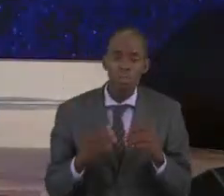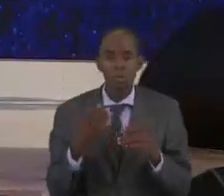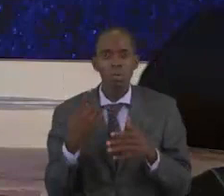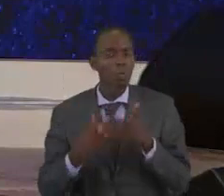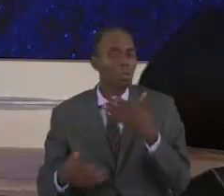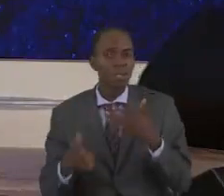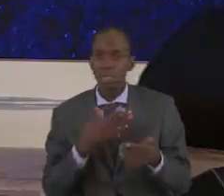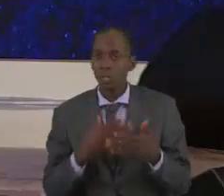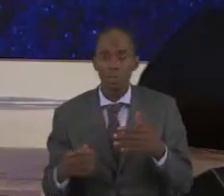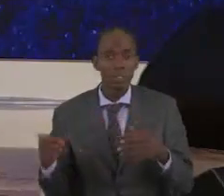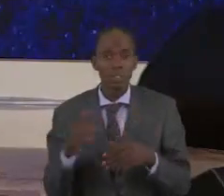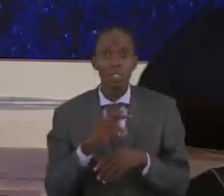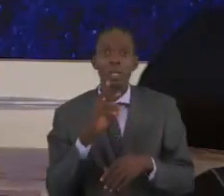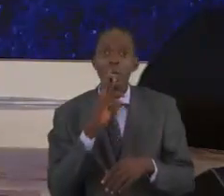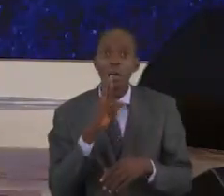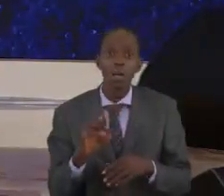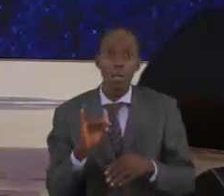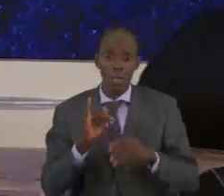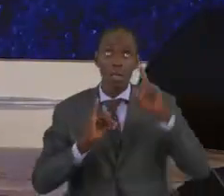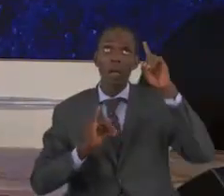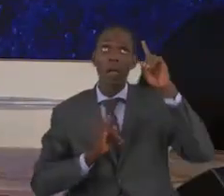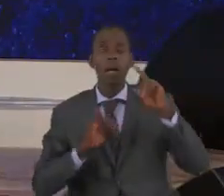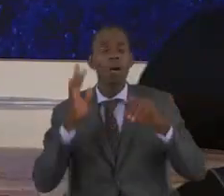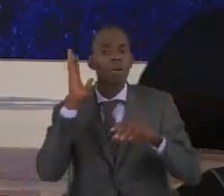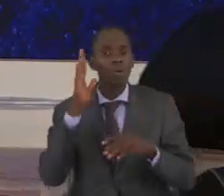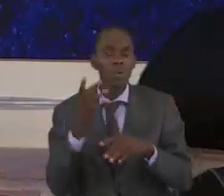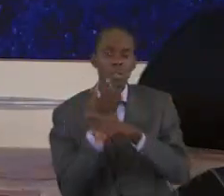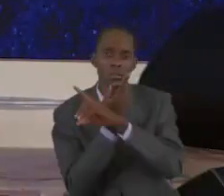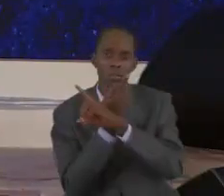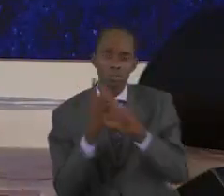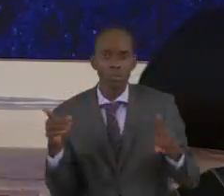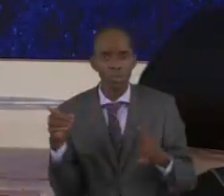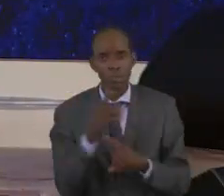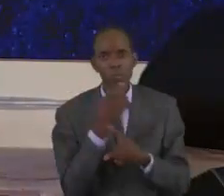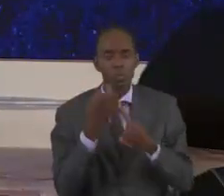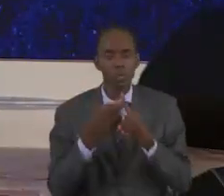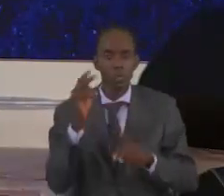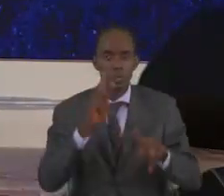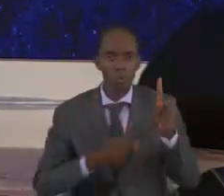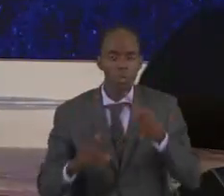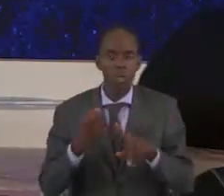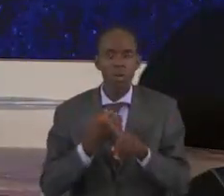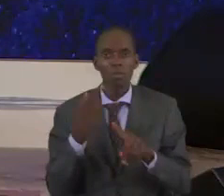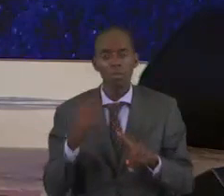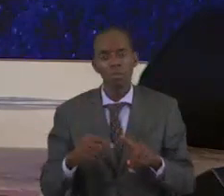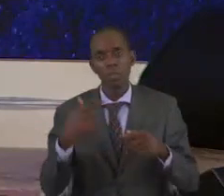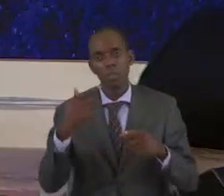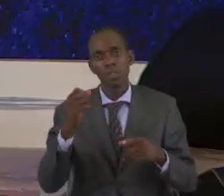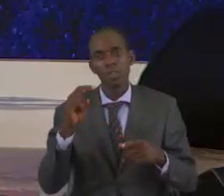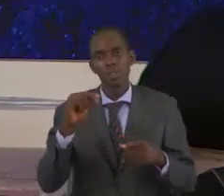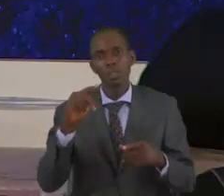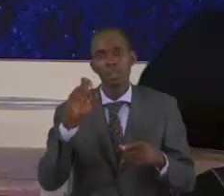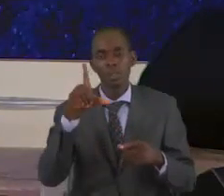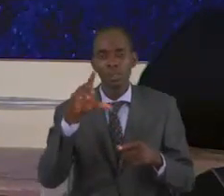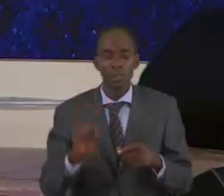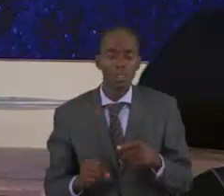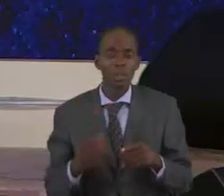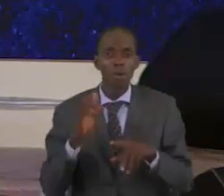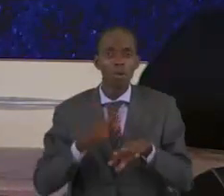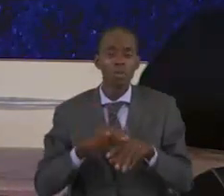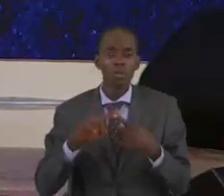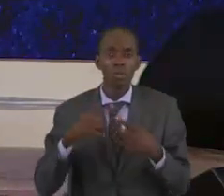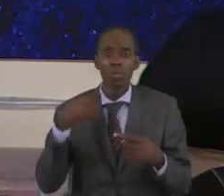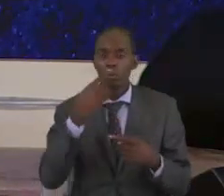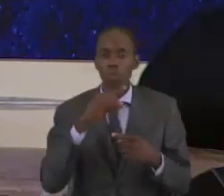they are, I will deliver you from the people and from the Gentiles unto whom now I send